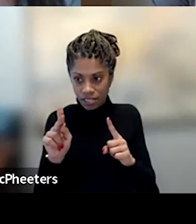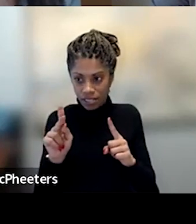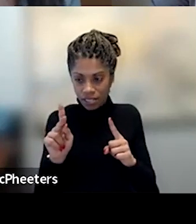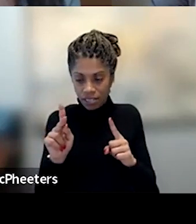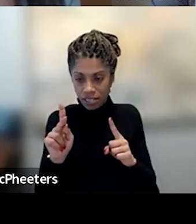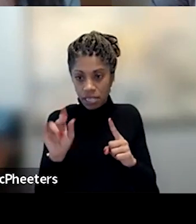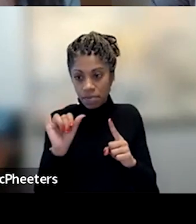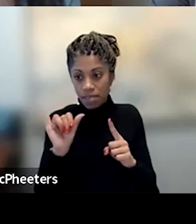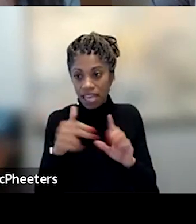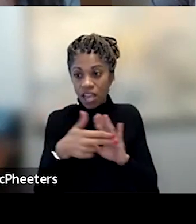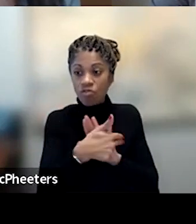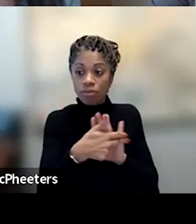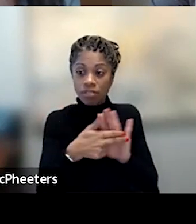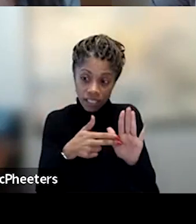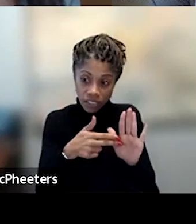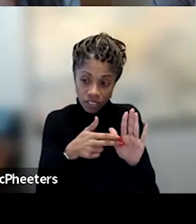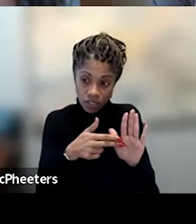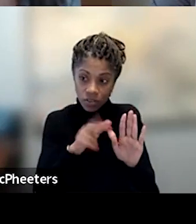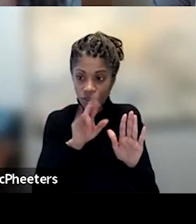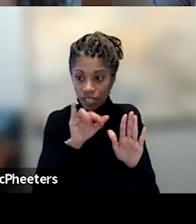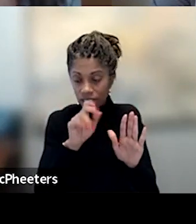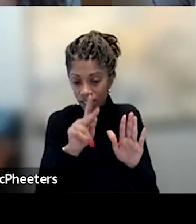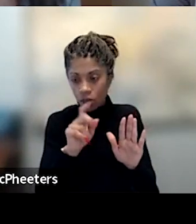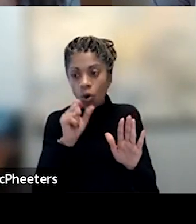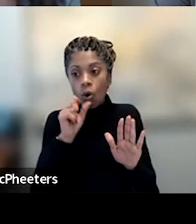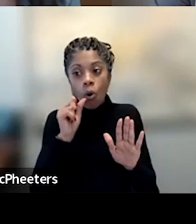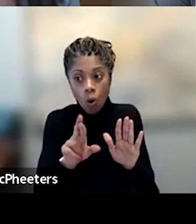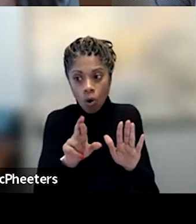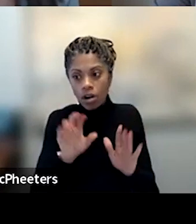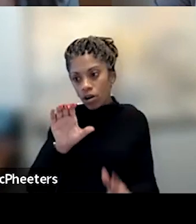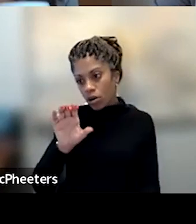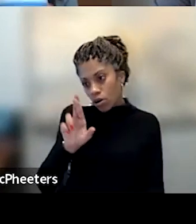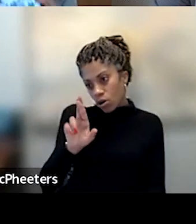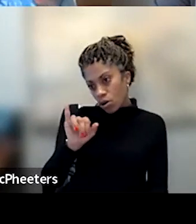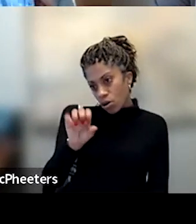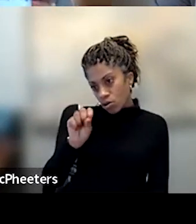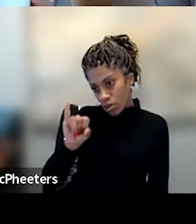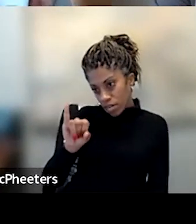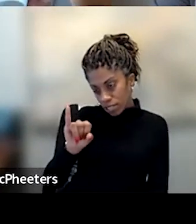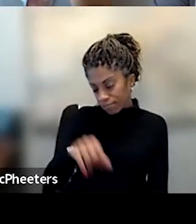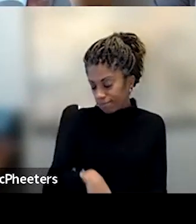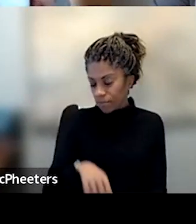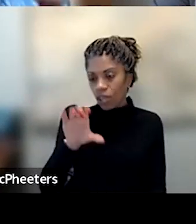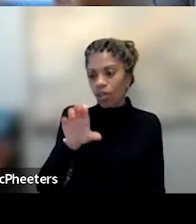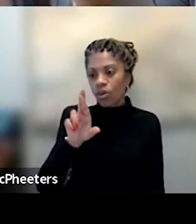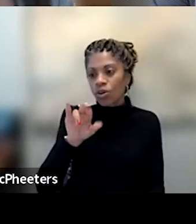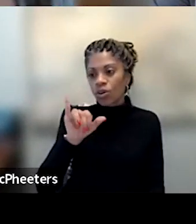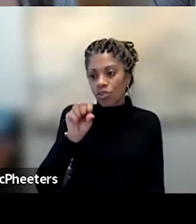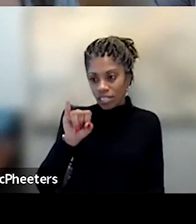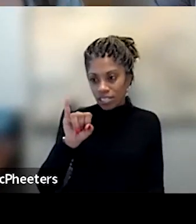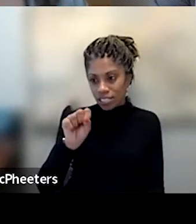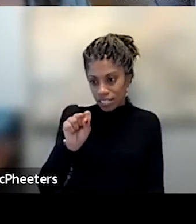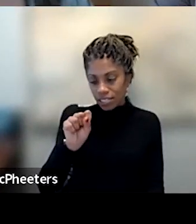risk or crisis communications risk, because when we don't pay attention to these